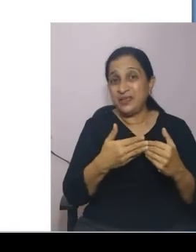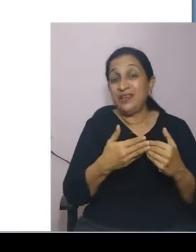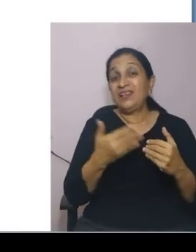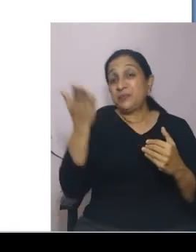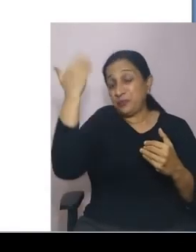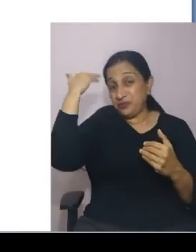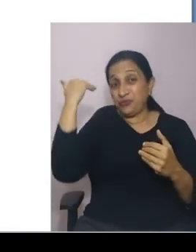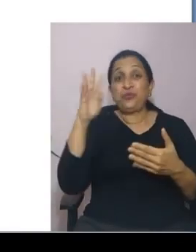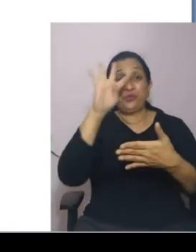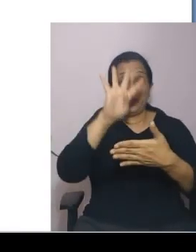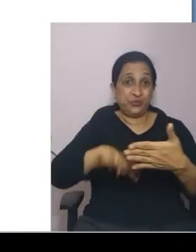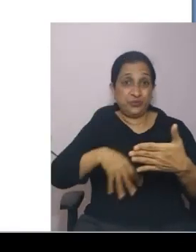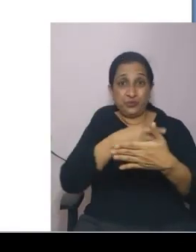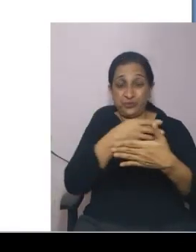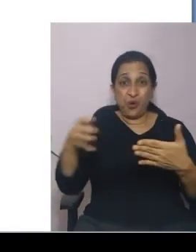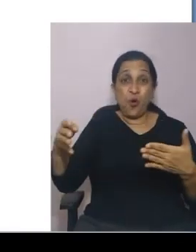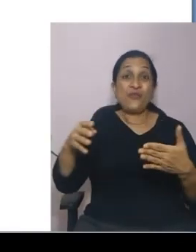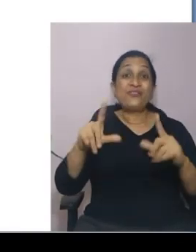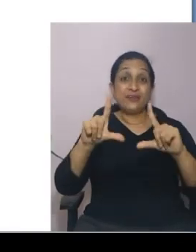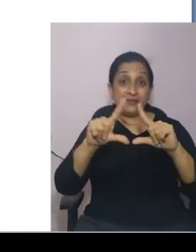3,